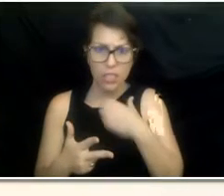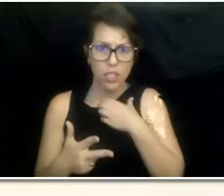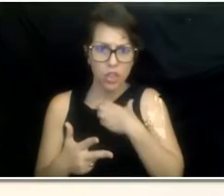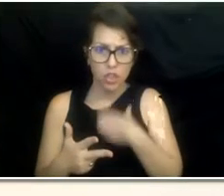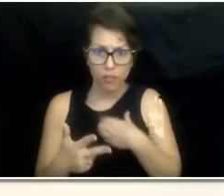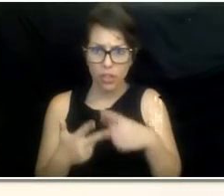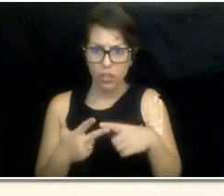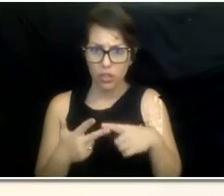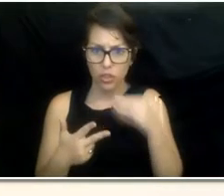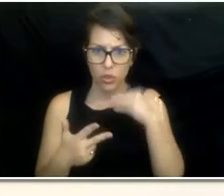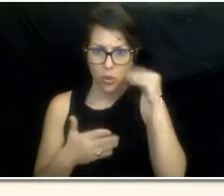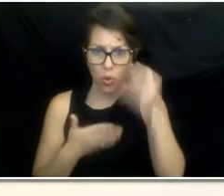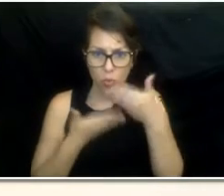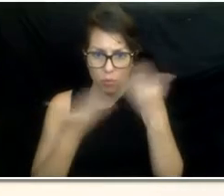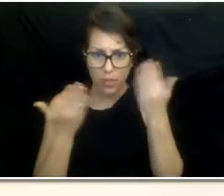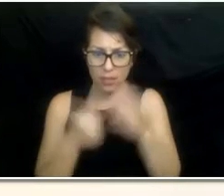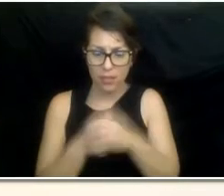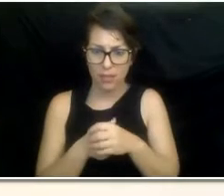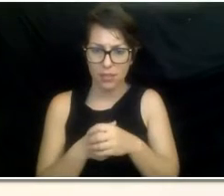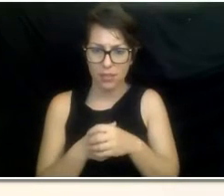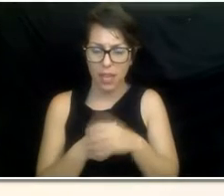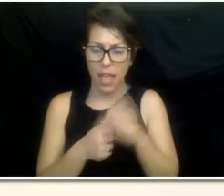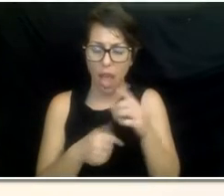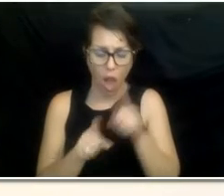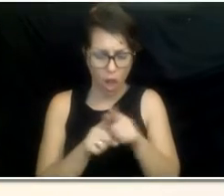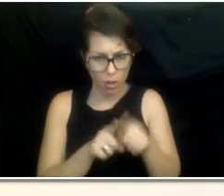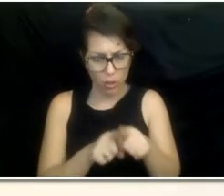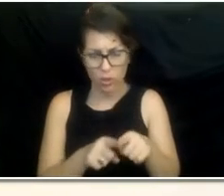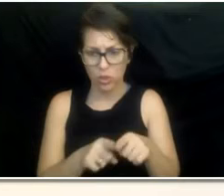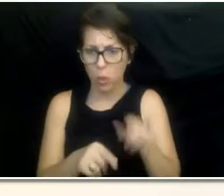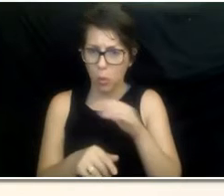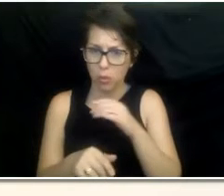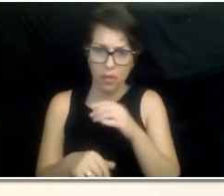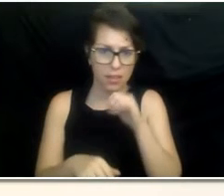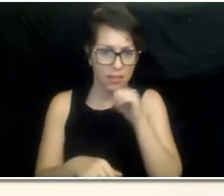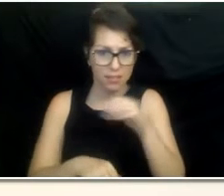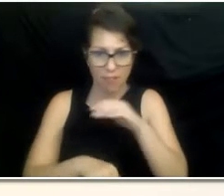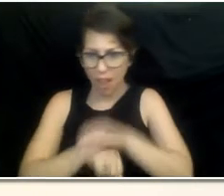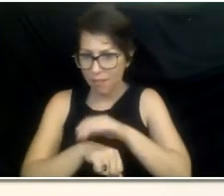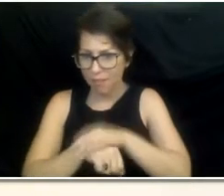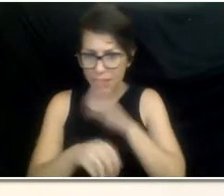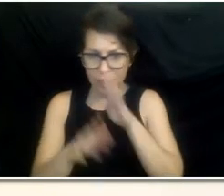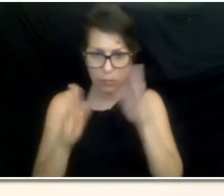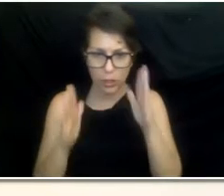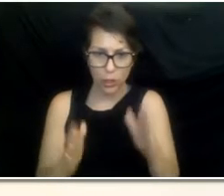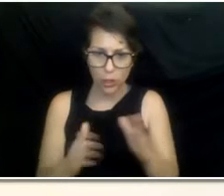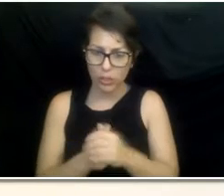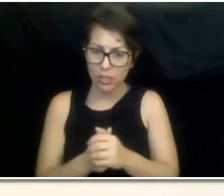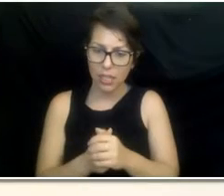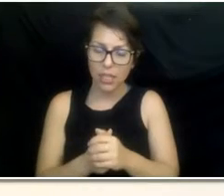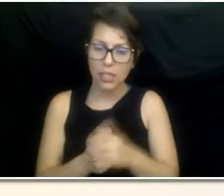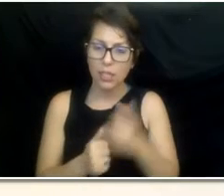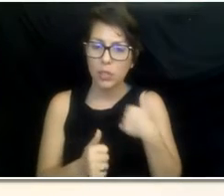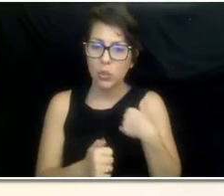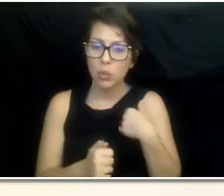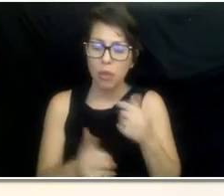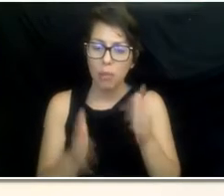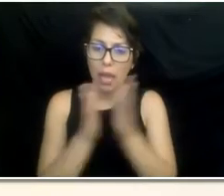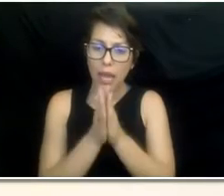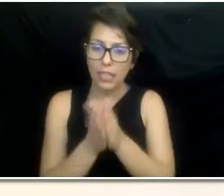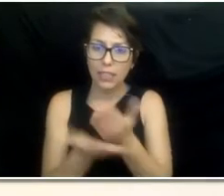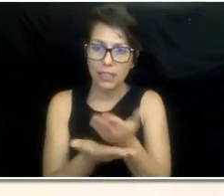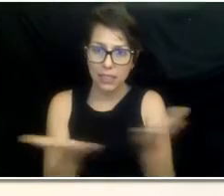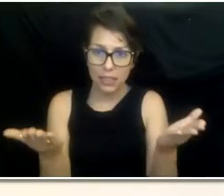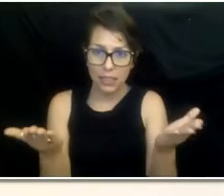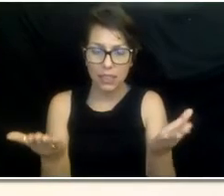today I ask that we really pay attention and we do everything we can as City Council Members you have